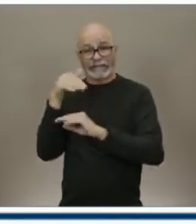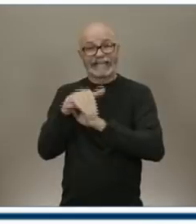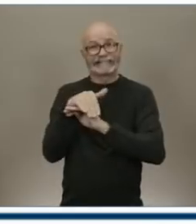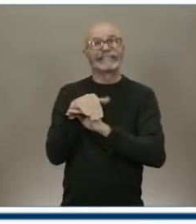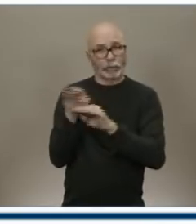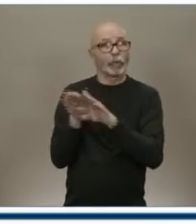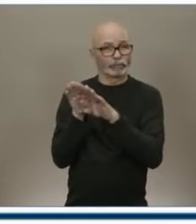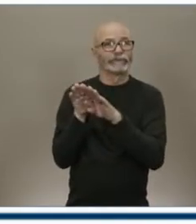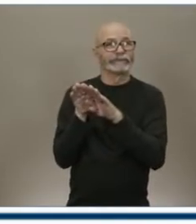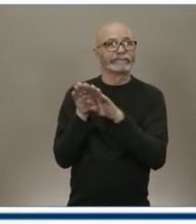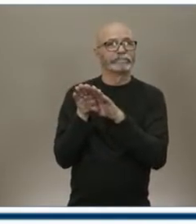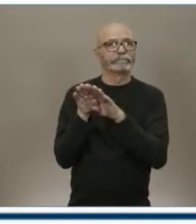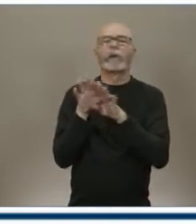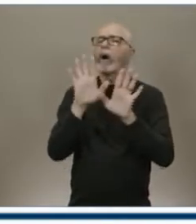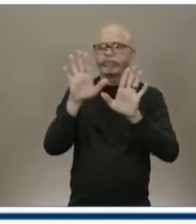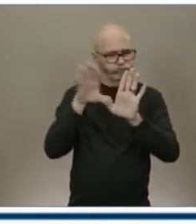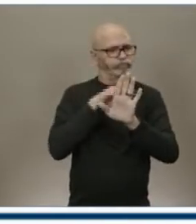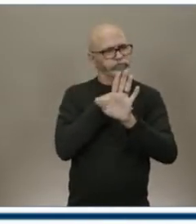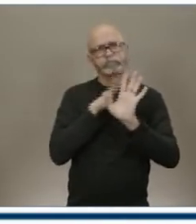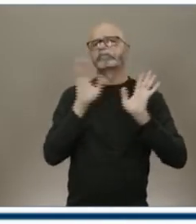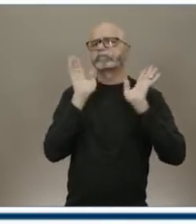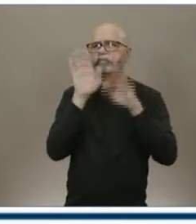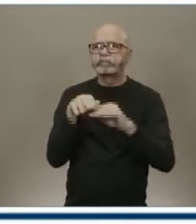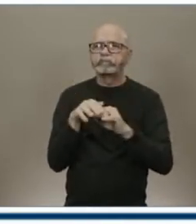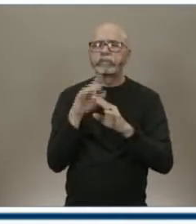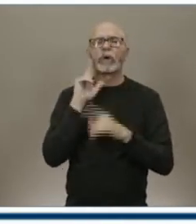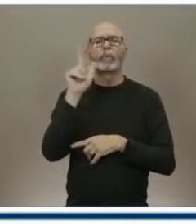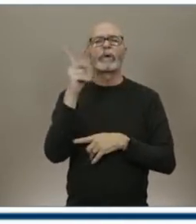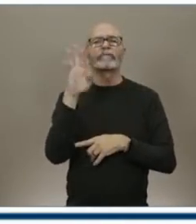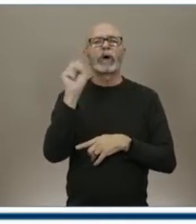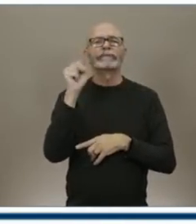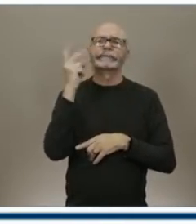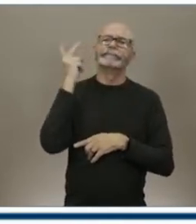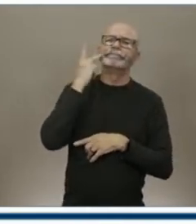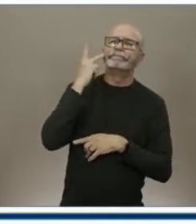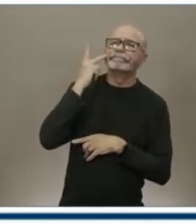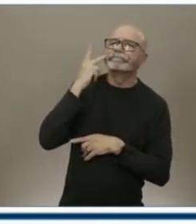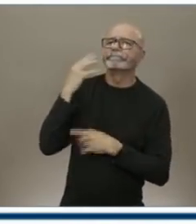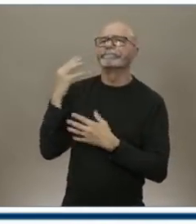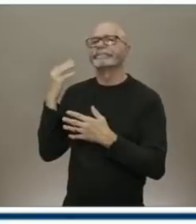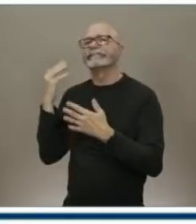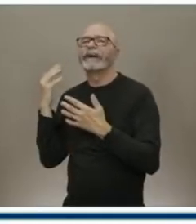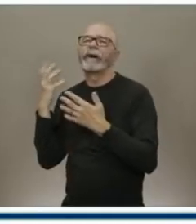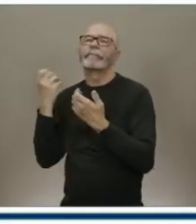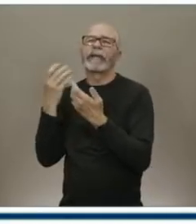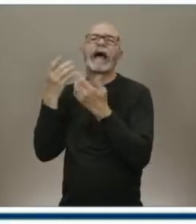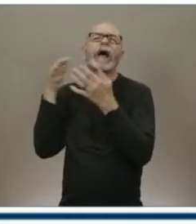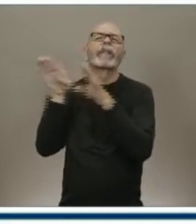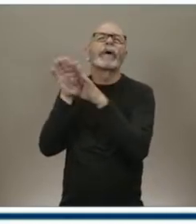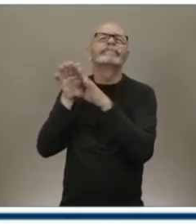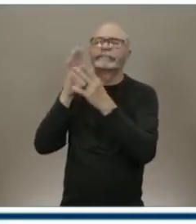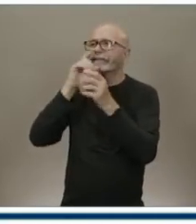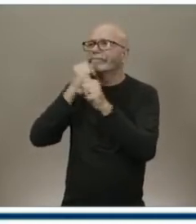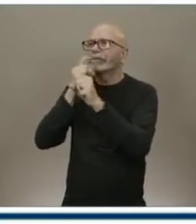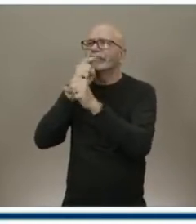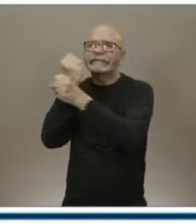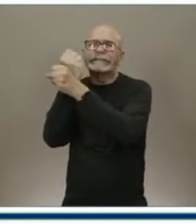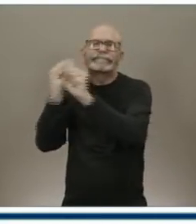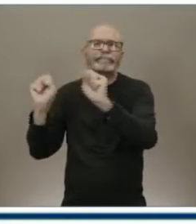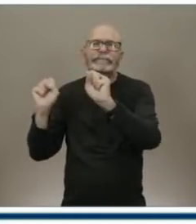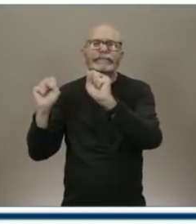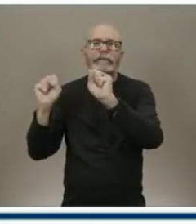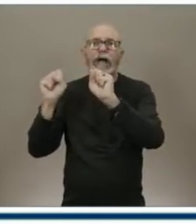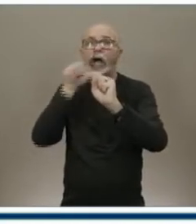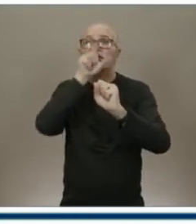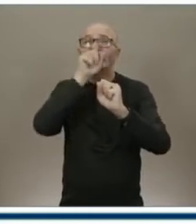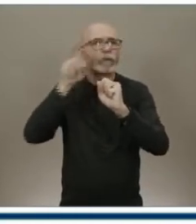I fully understand, that they needed 24 hours to try to ramp things down to safely close down the plant to deal with the chickens that they